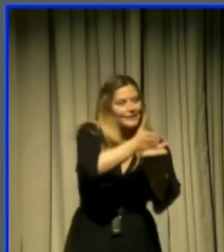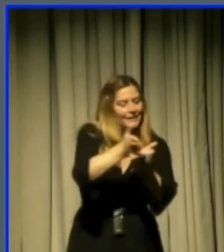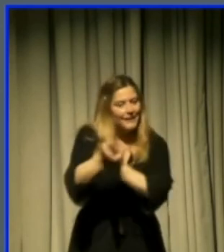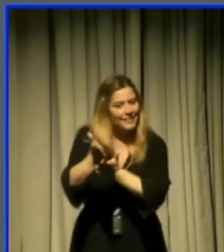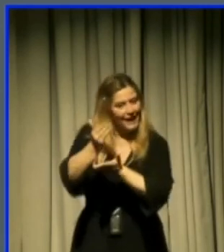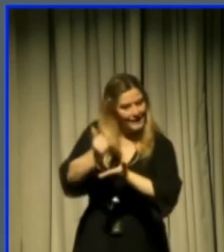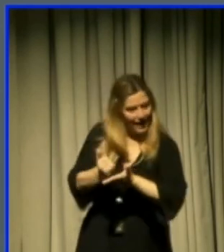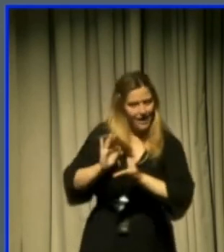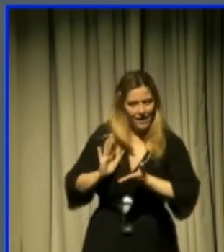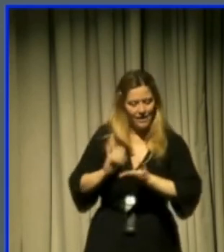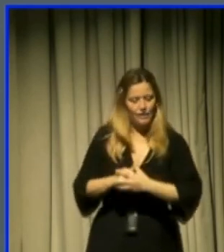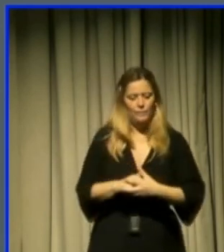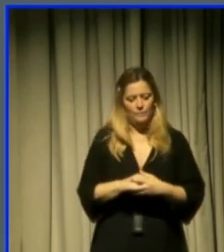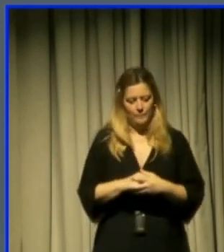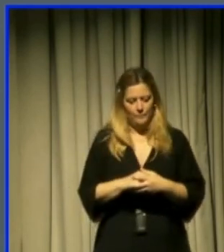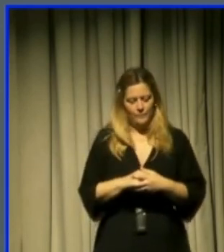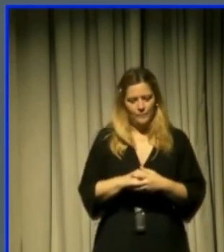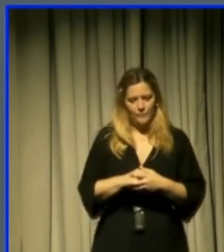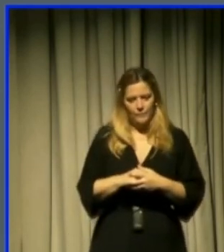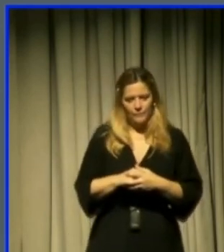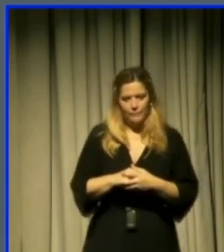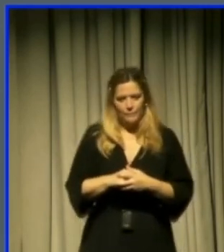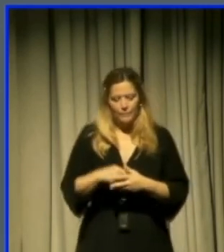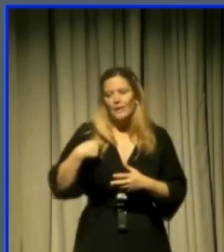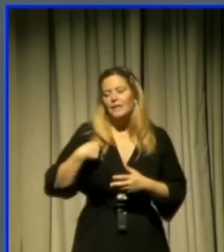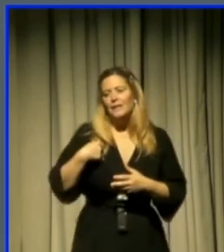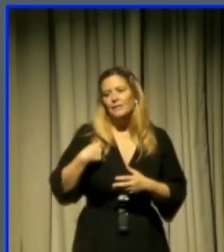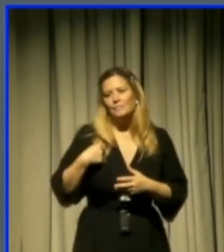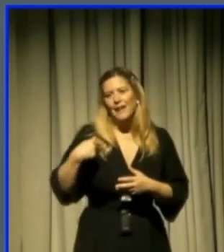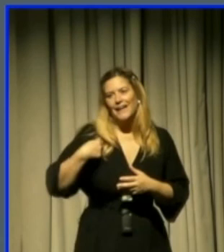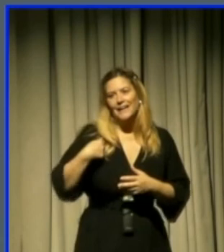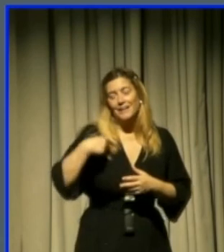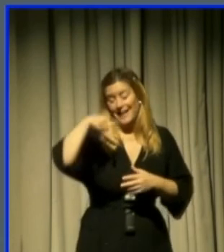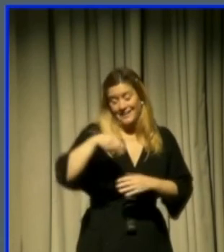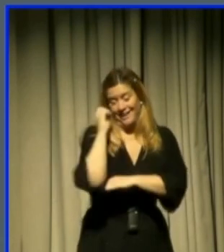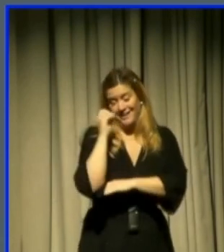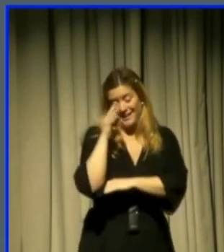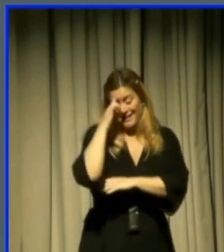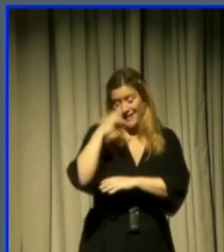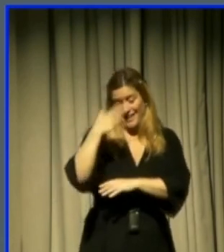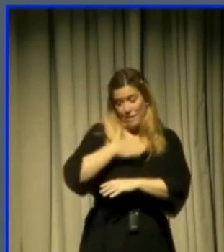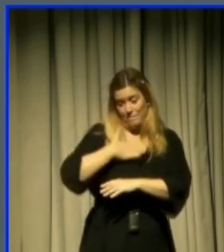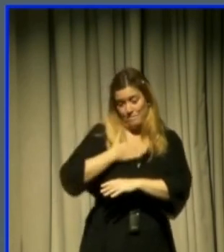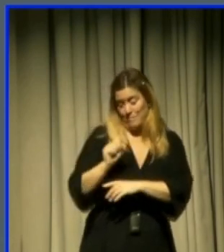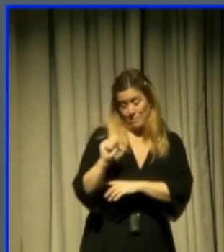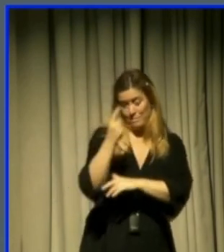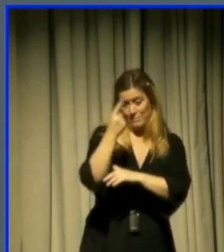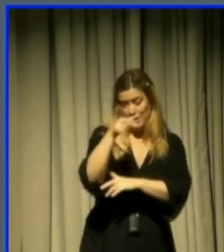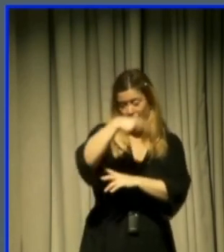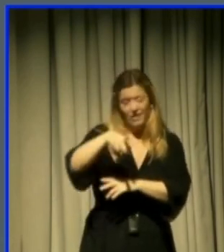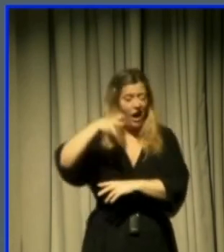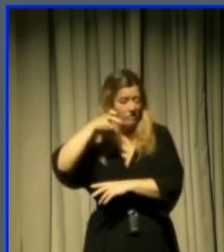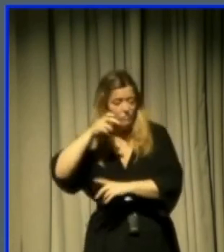was my first idea for this talk. You might have heard about many websites doing this person does not